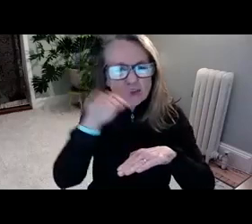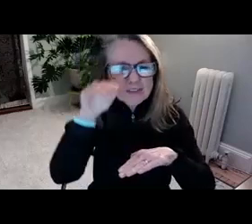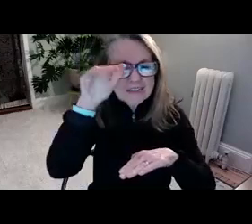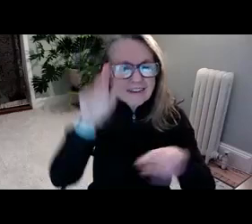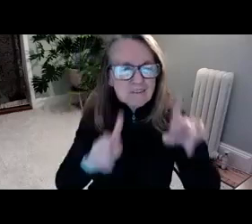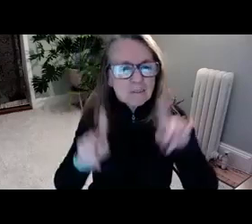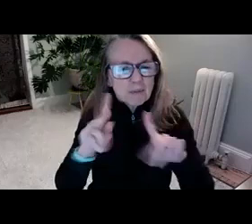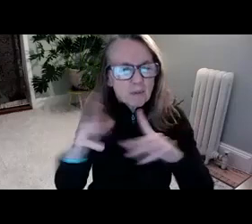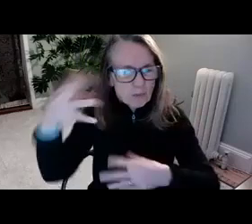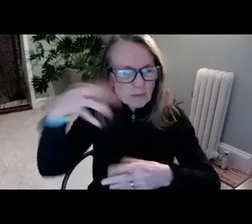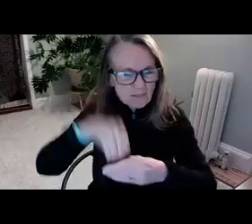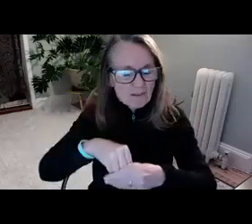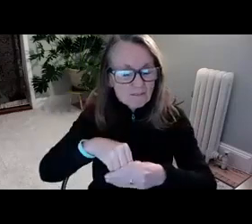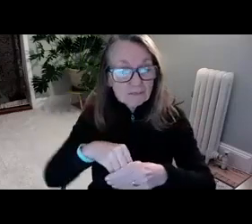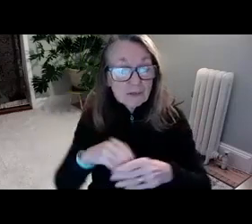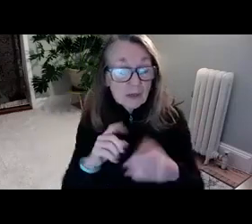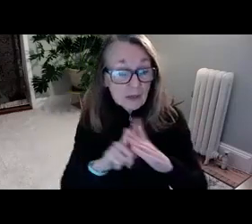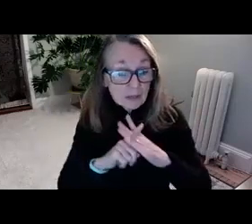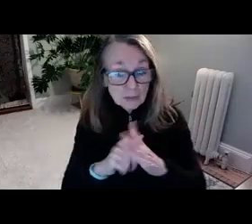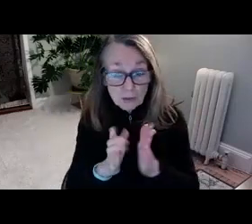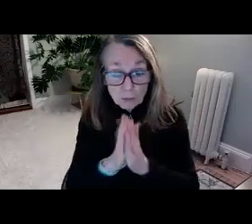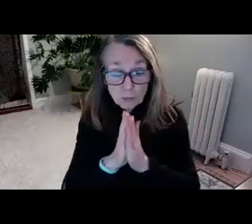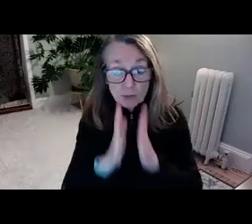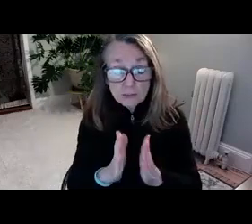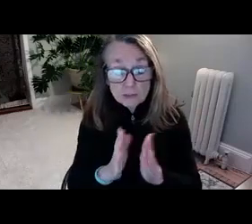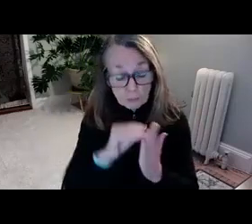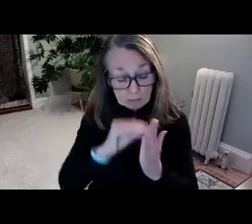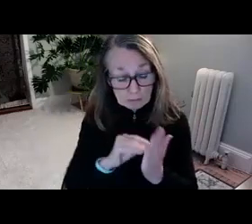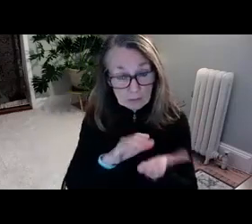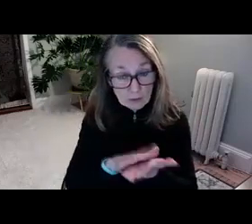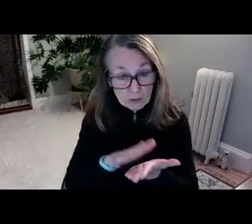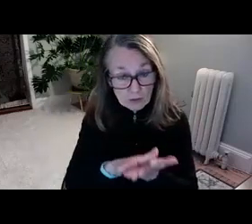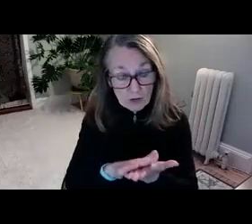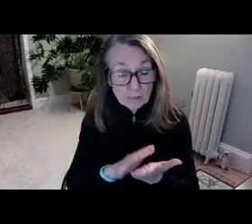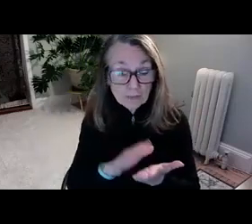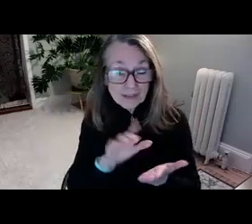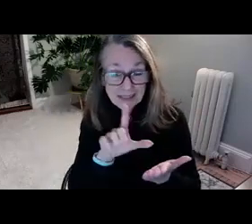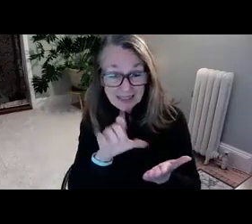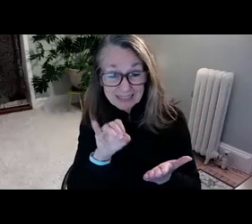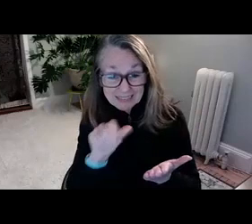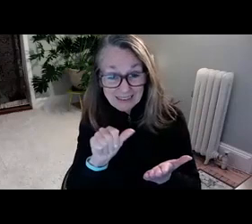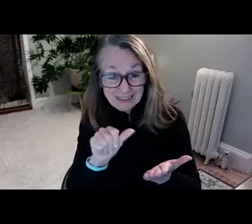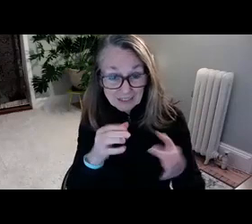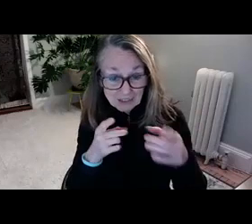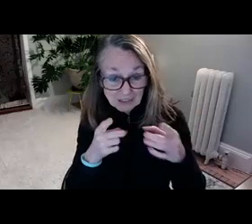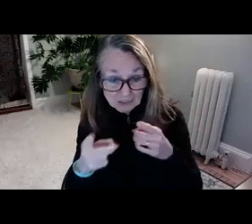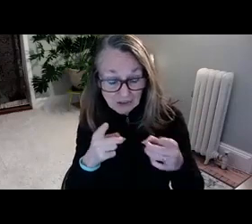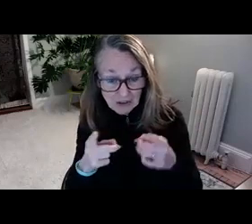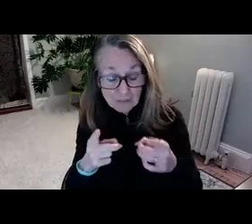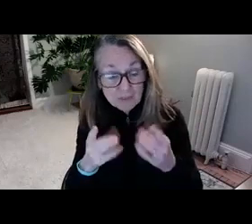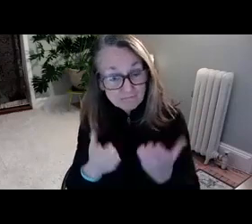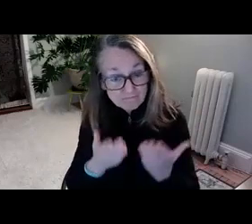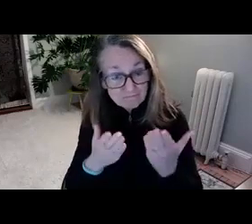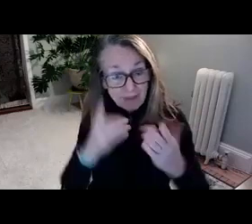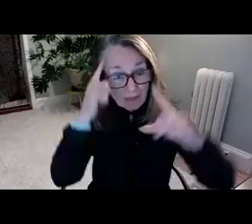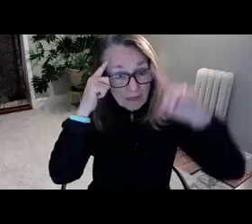So at the very beginning, the requester puts together that document that Lisa had described that really puts forth the